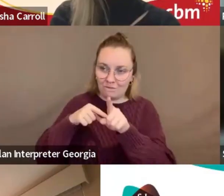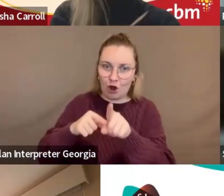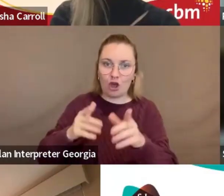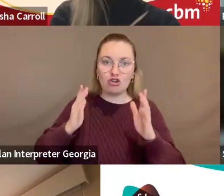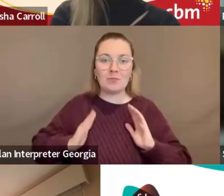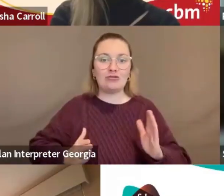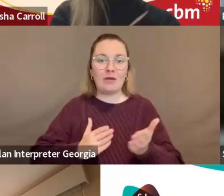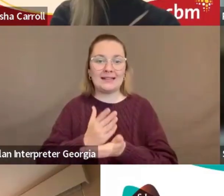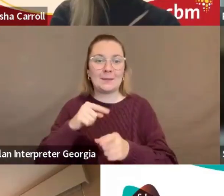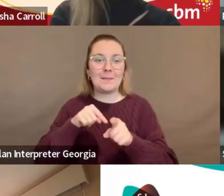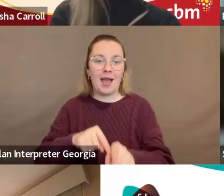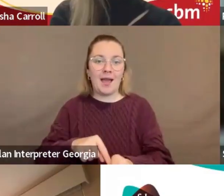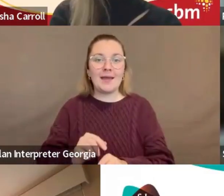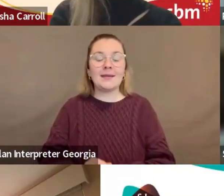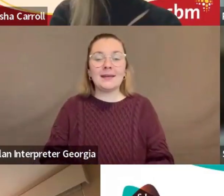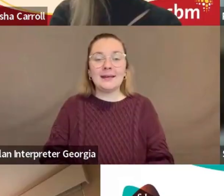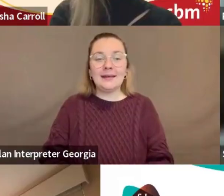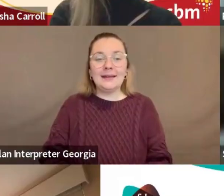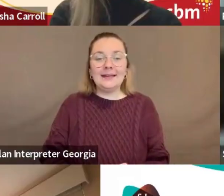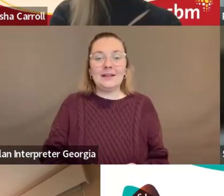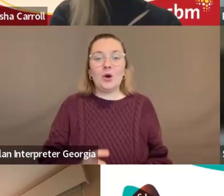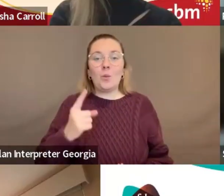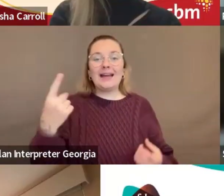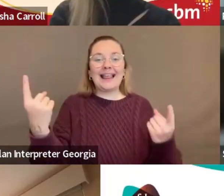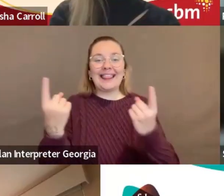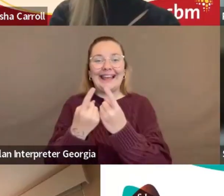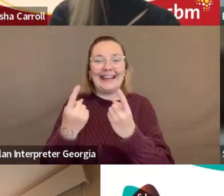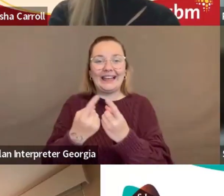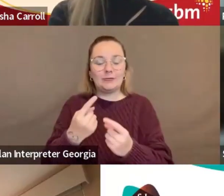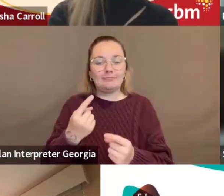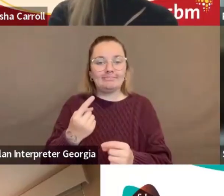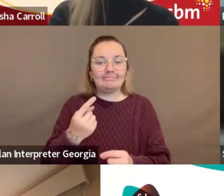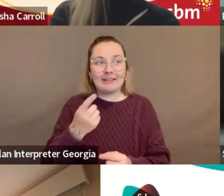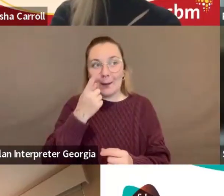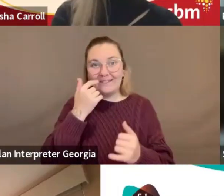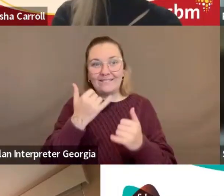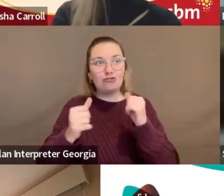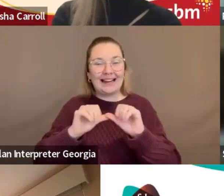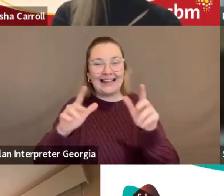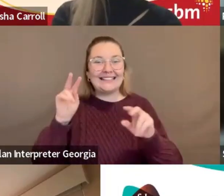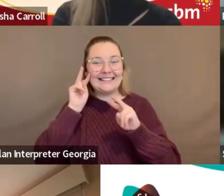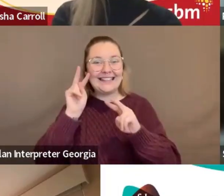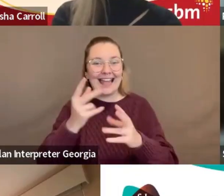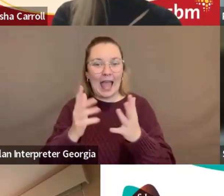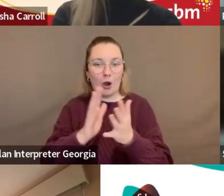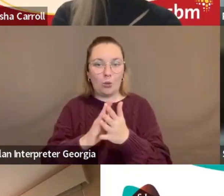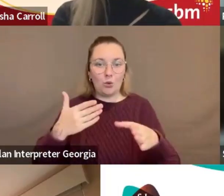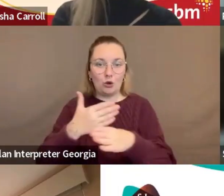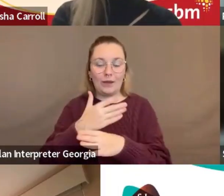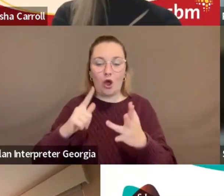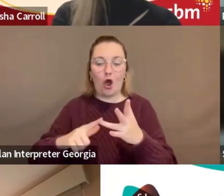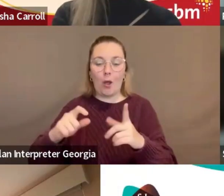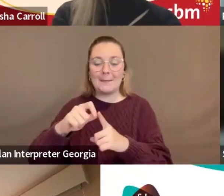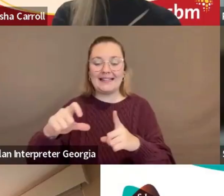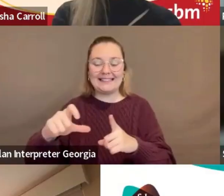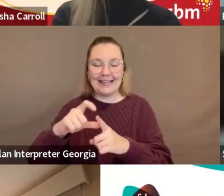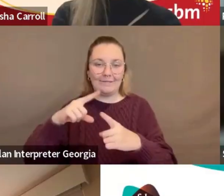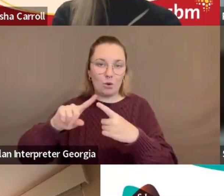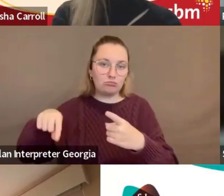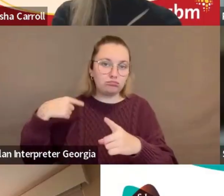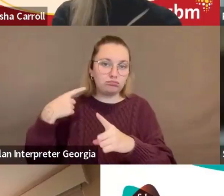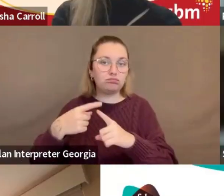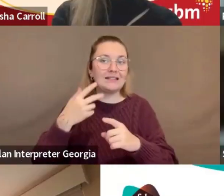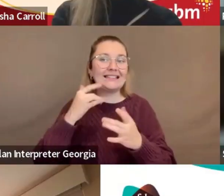compliant. And one thing that this can be clearly seen in how we have worked with OPDs over the years since